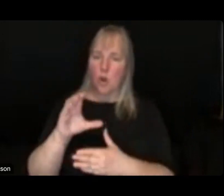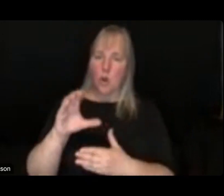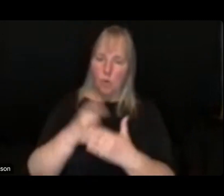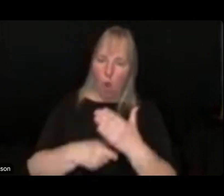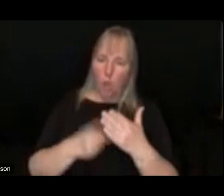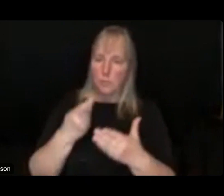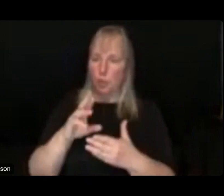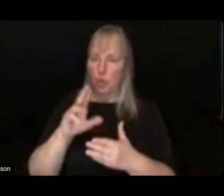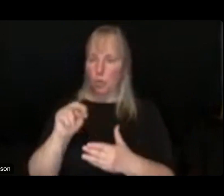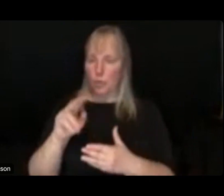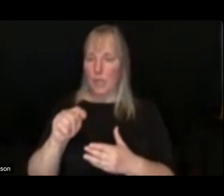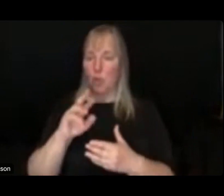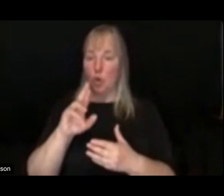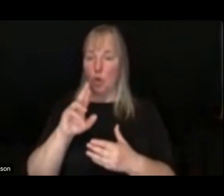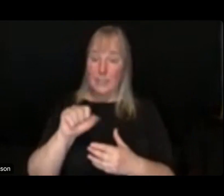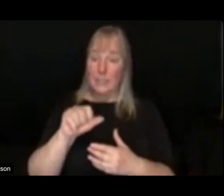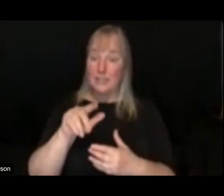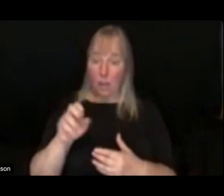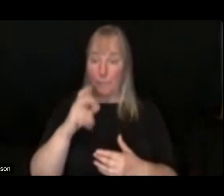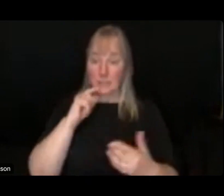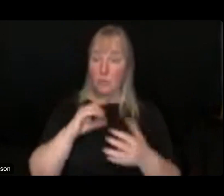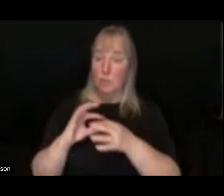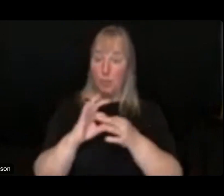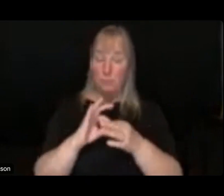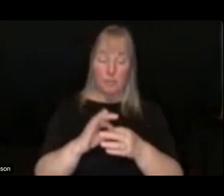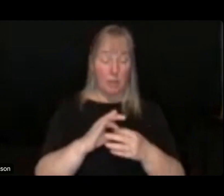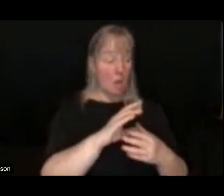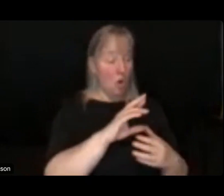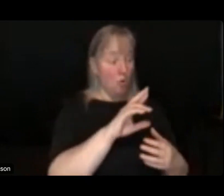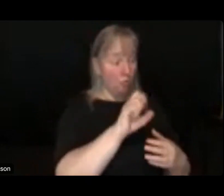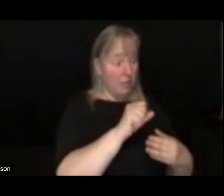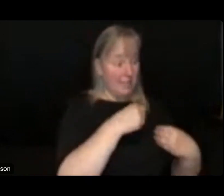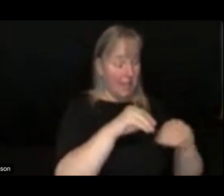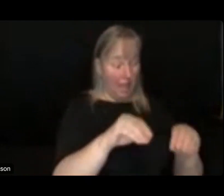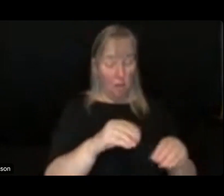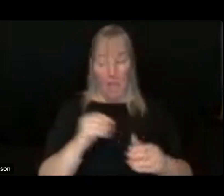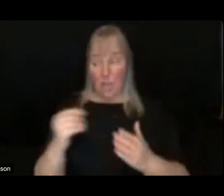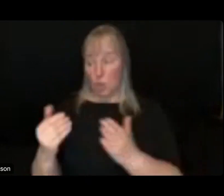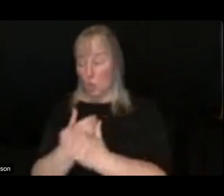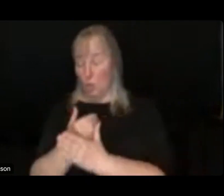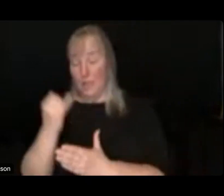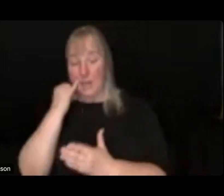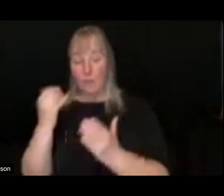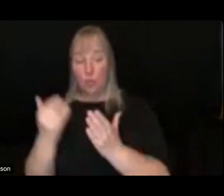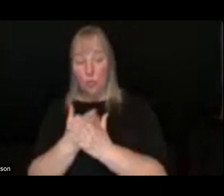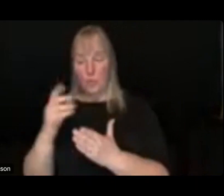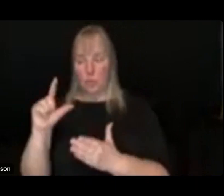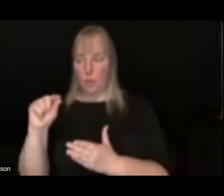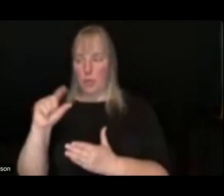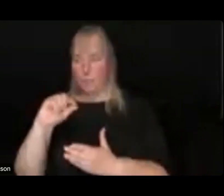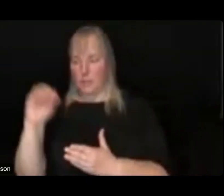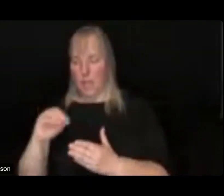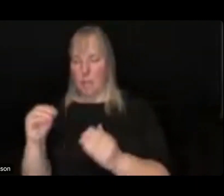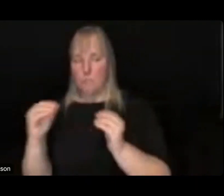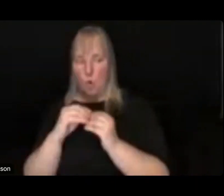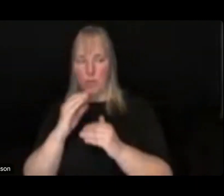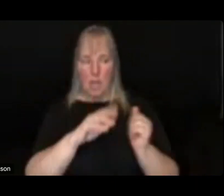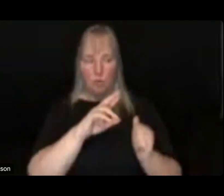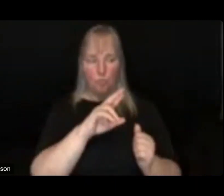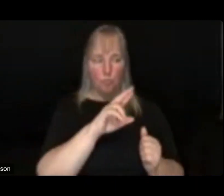between resales and new. So if new is 20% more than resales, and new is driven up